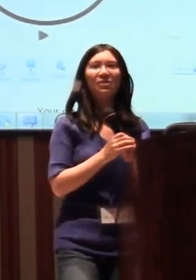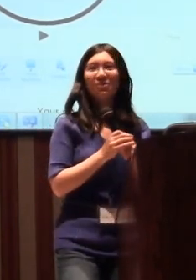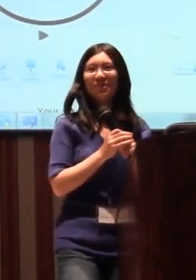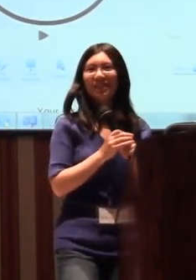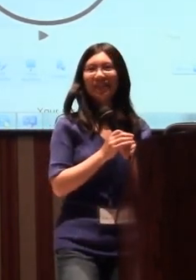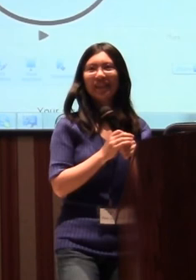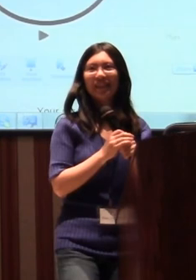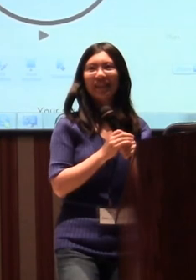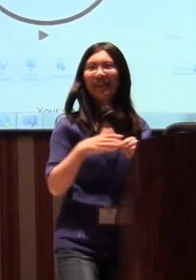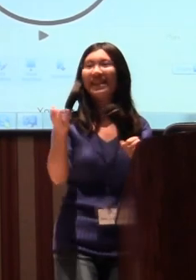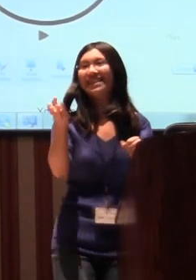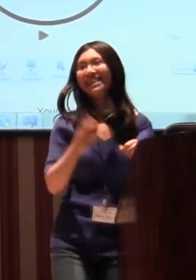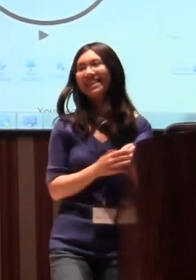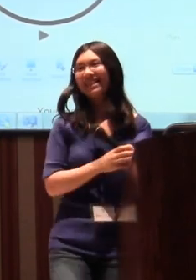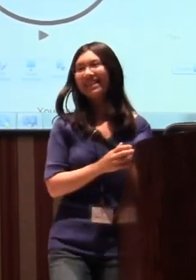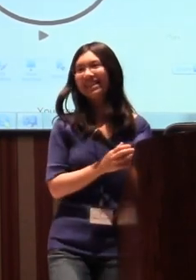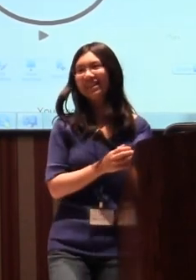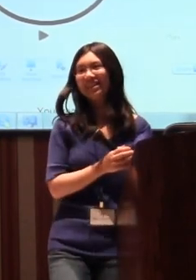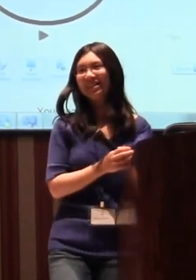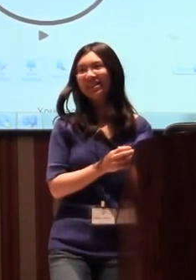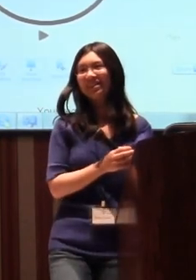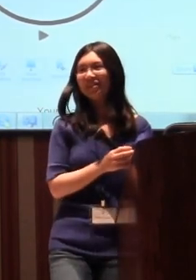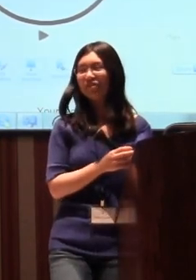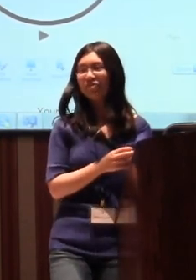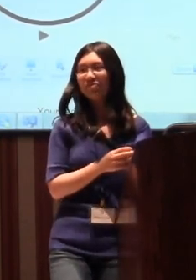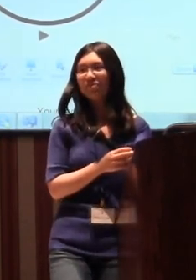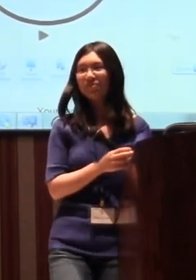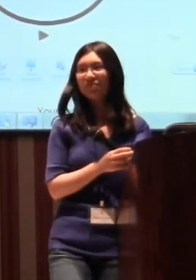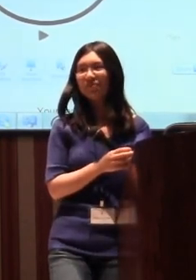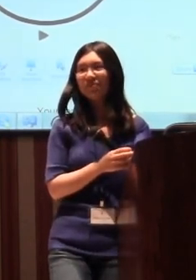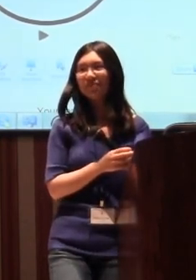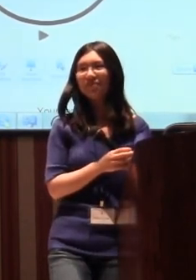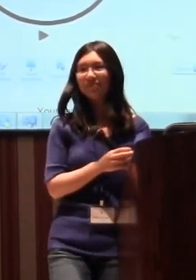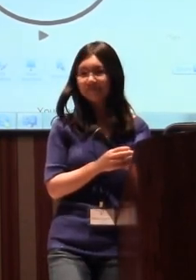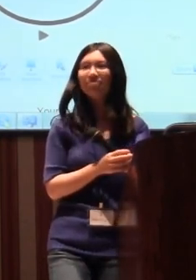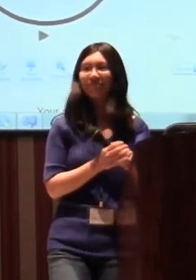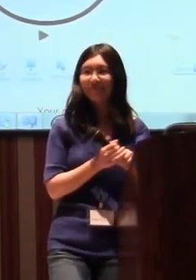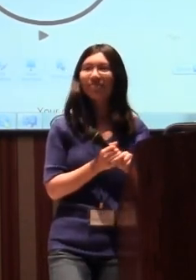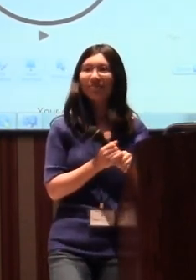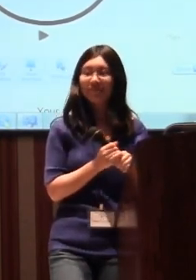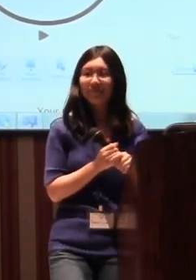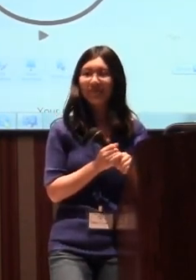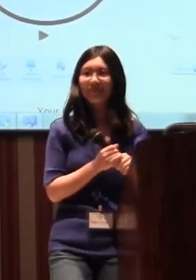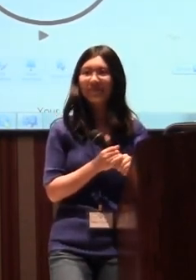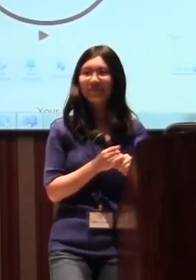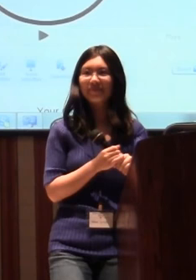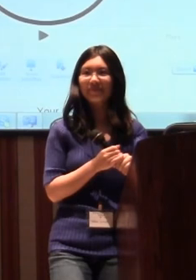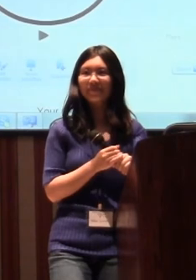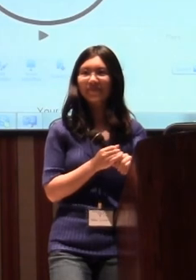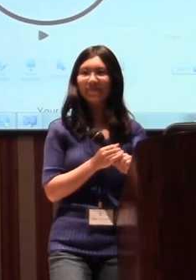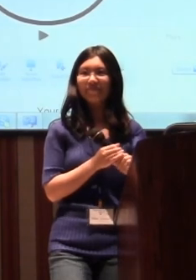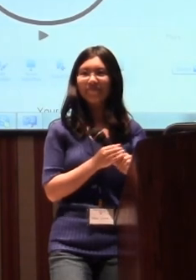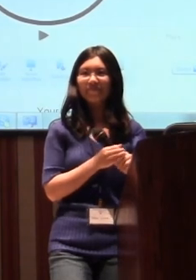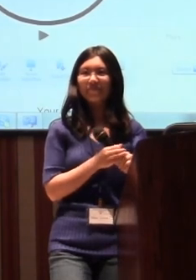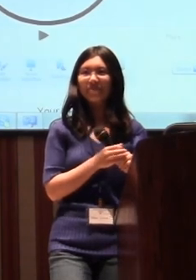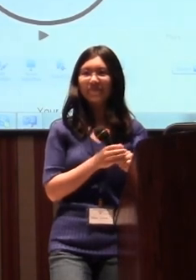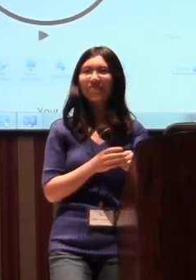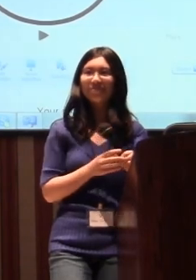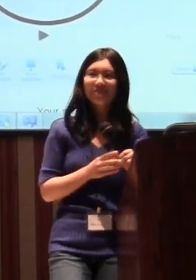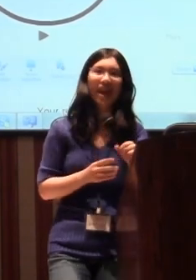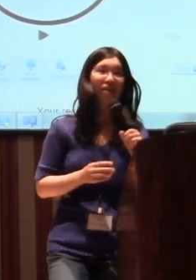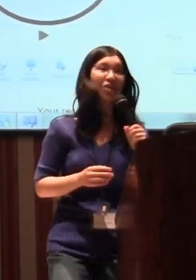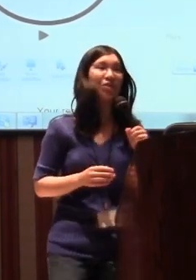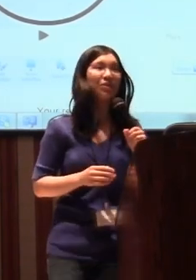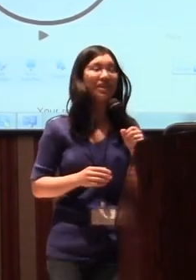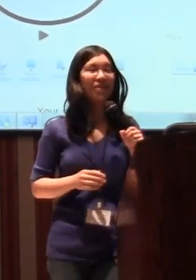Some brave souls. Yes. I think one challenge is having students get started on their writing. It's like that brain block that they just can't get